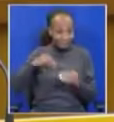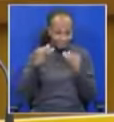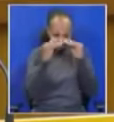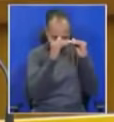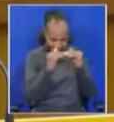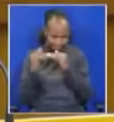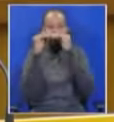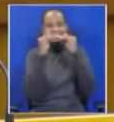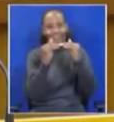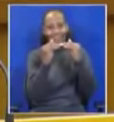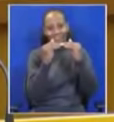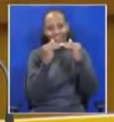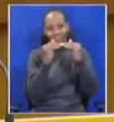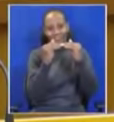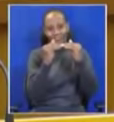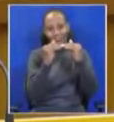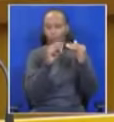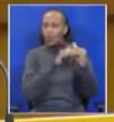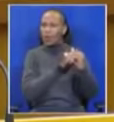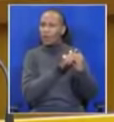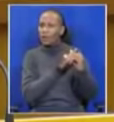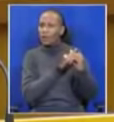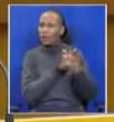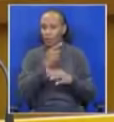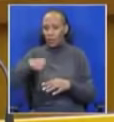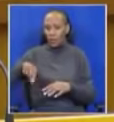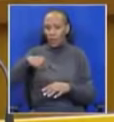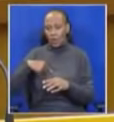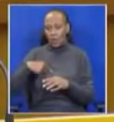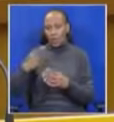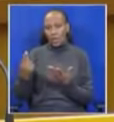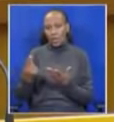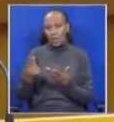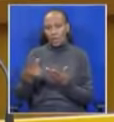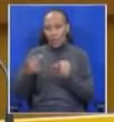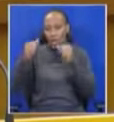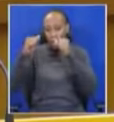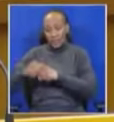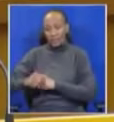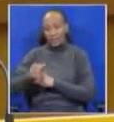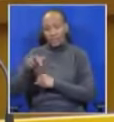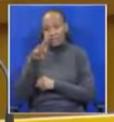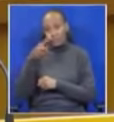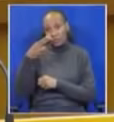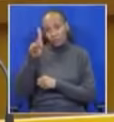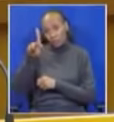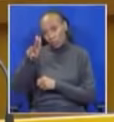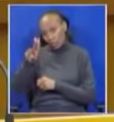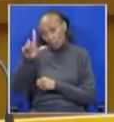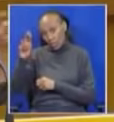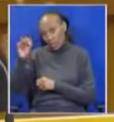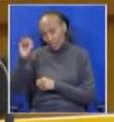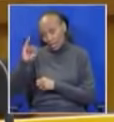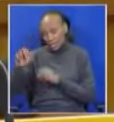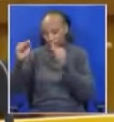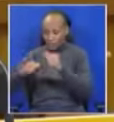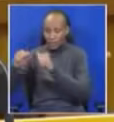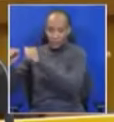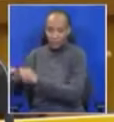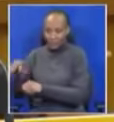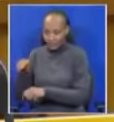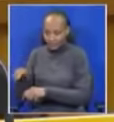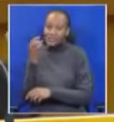because we can no longer, as we signed the Ekurhuleni Accord, we can no longer have a situation